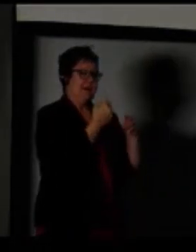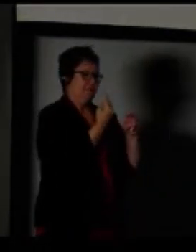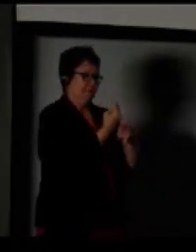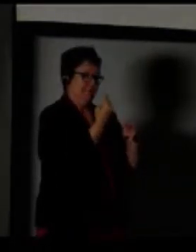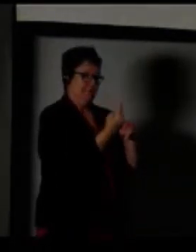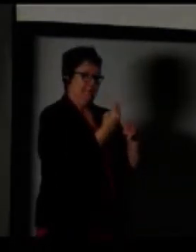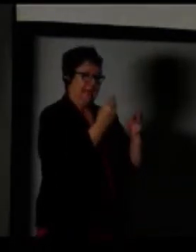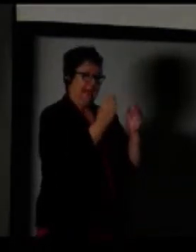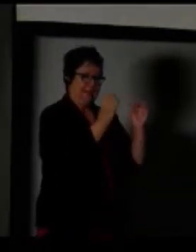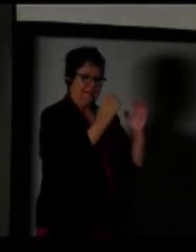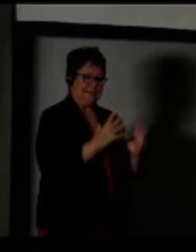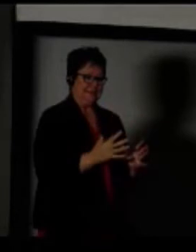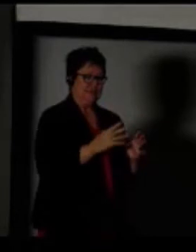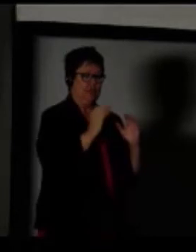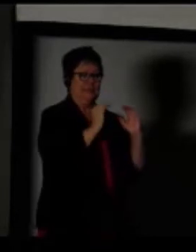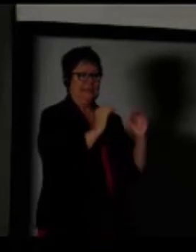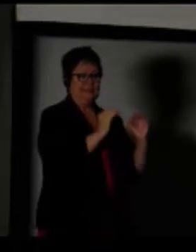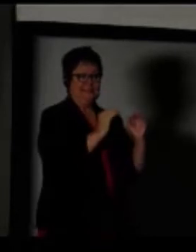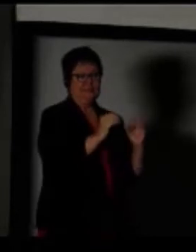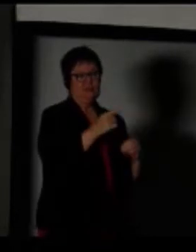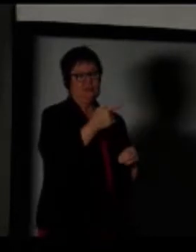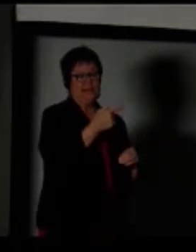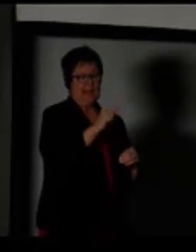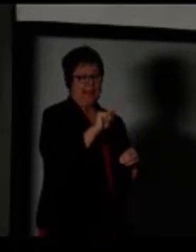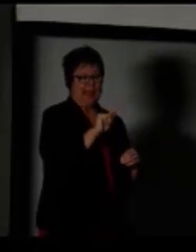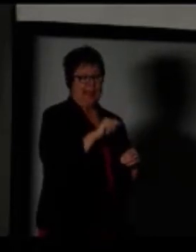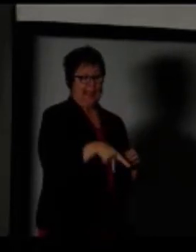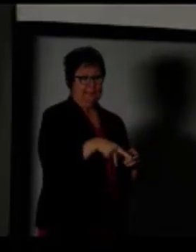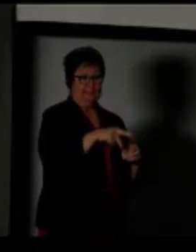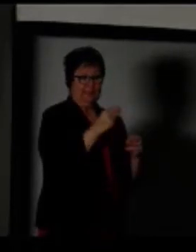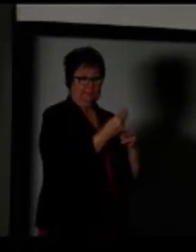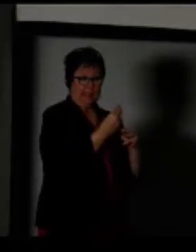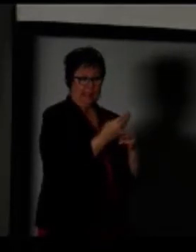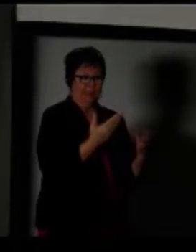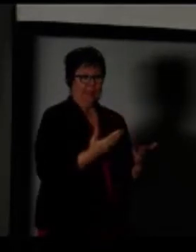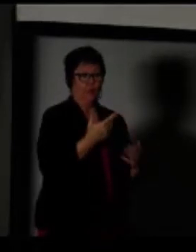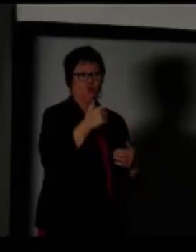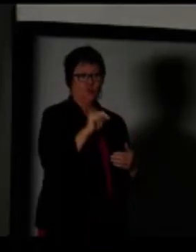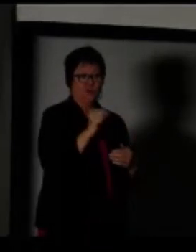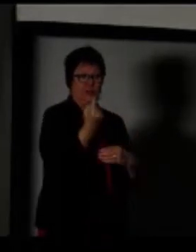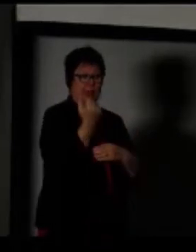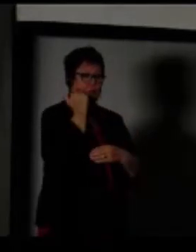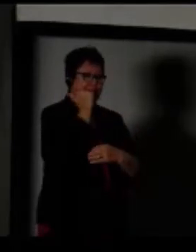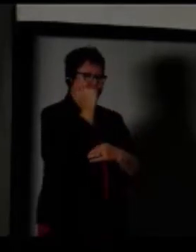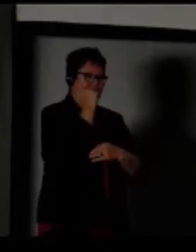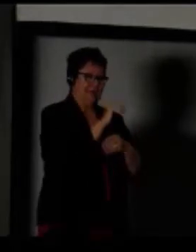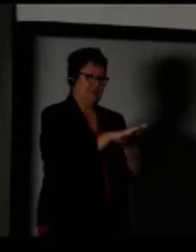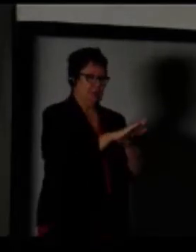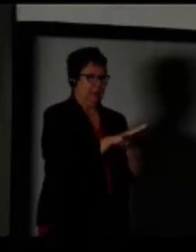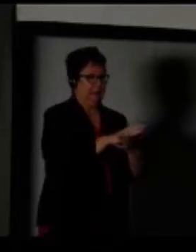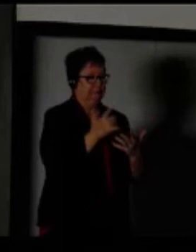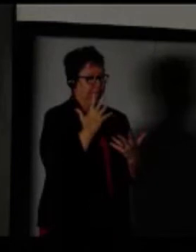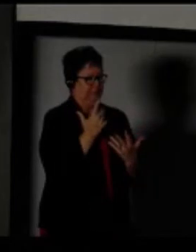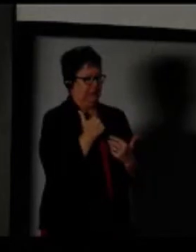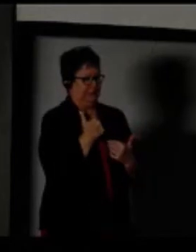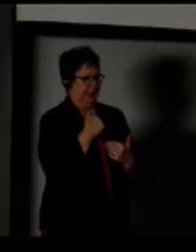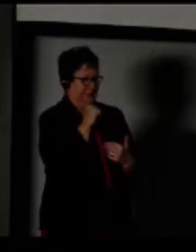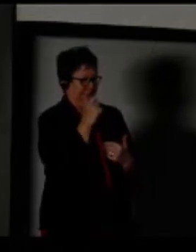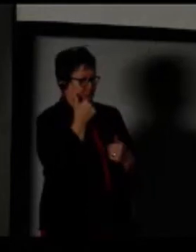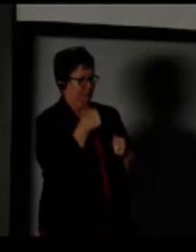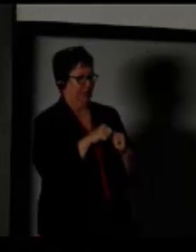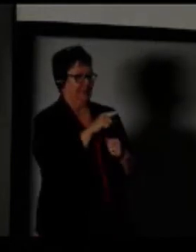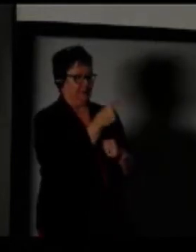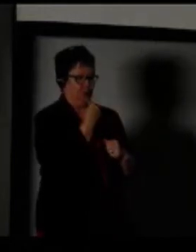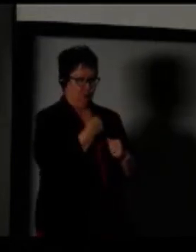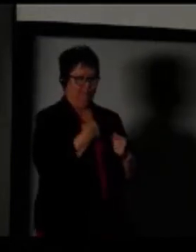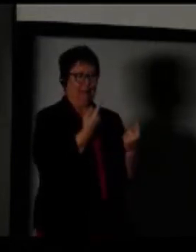teaches AP Math here at Georgetown Day School. I'm embarrassed to say I didn't remember, but Amanda tells me that we met